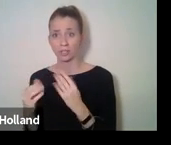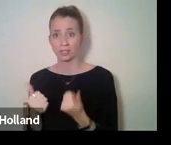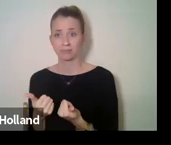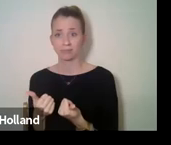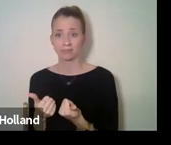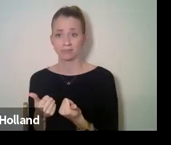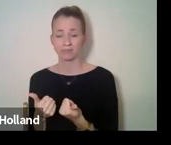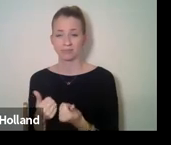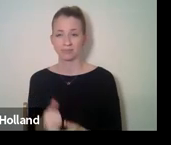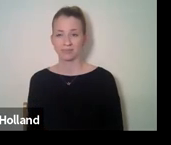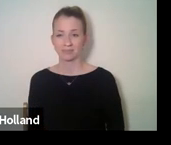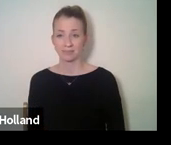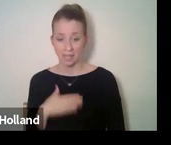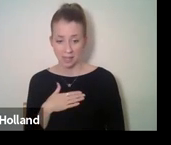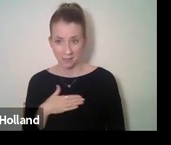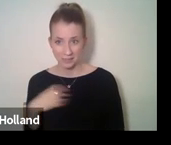Por favor.